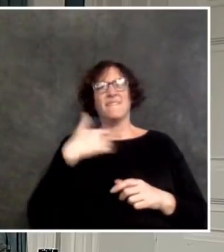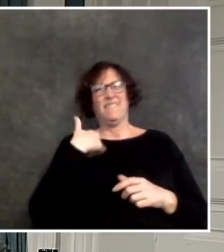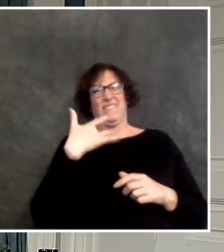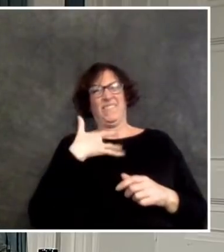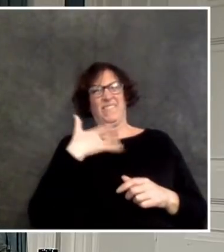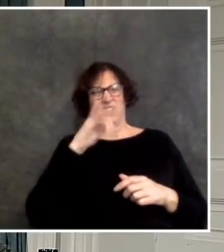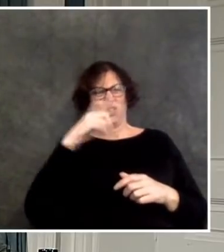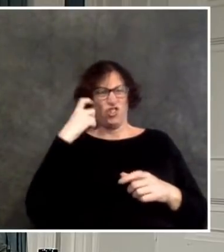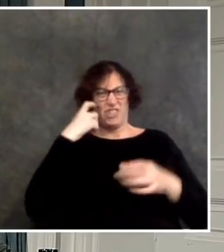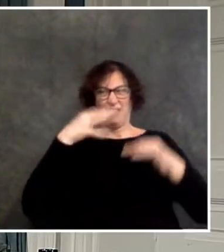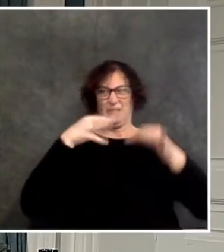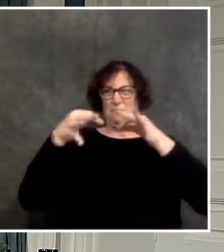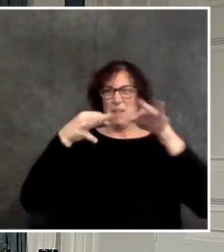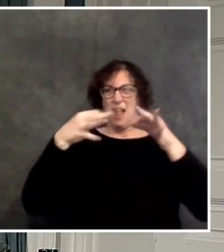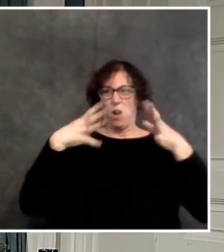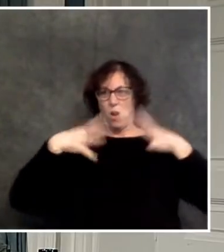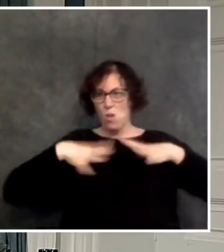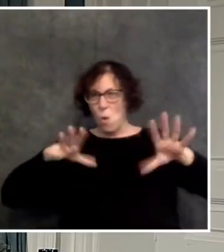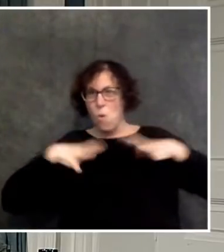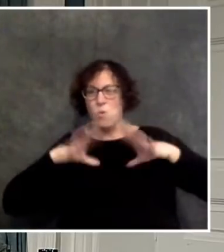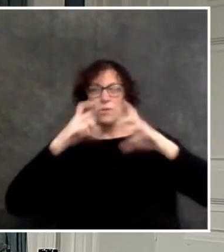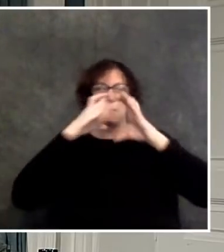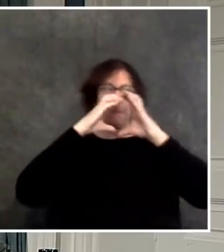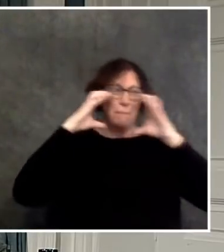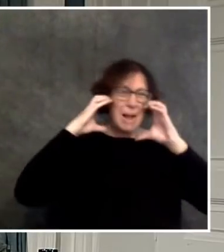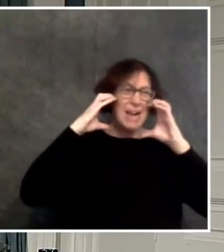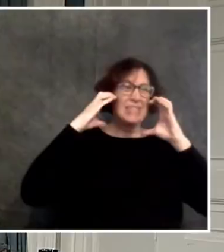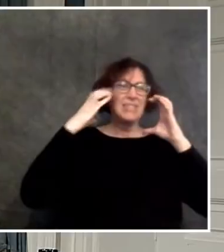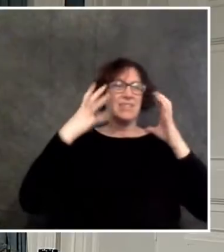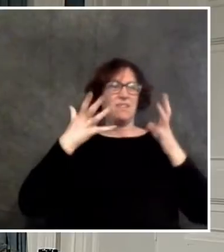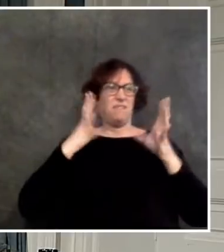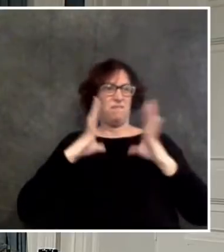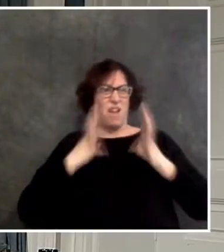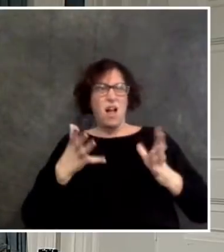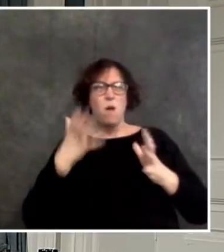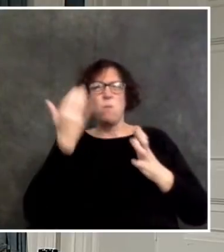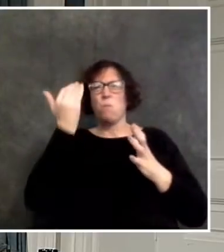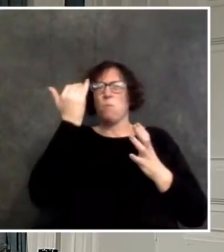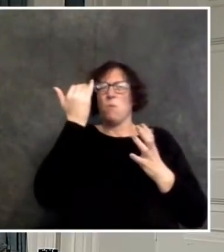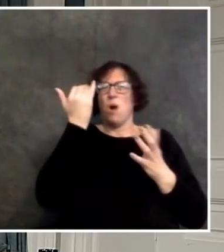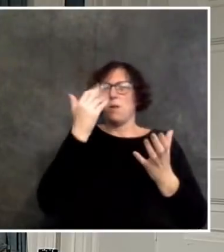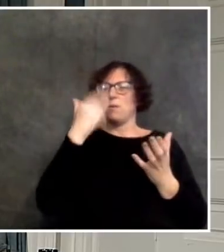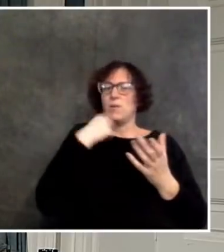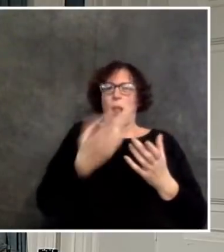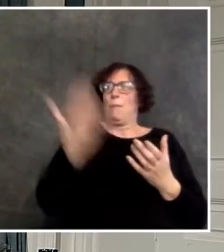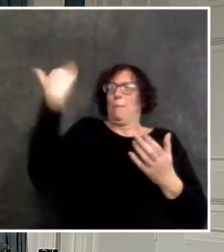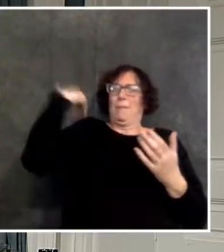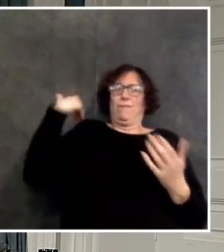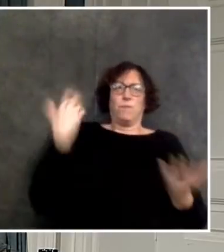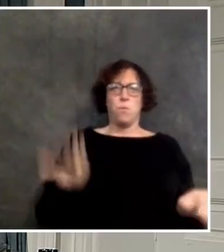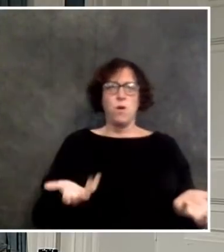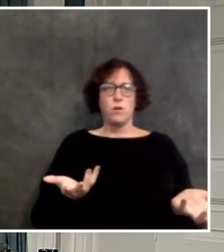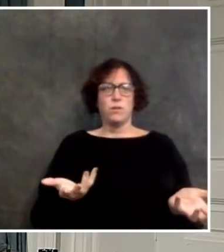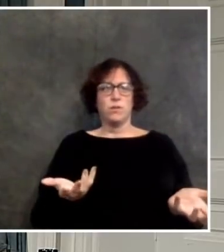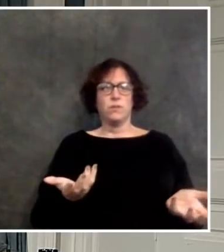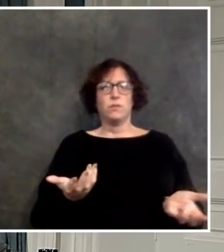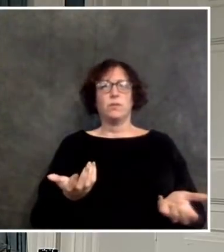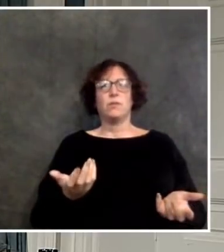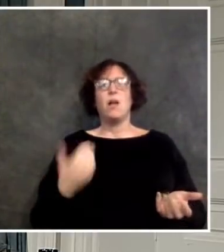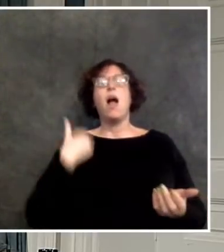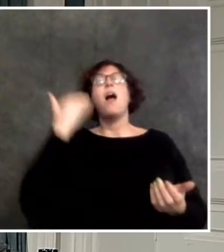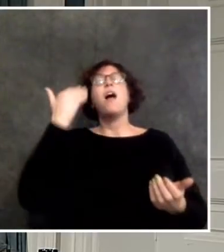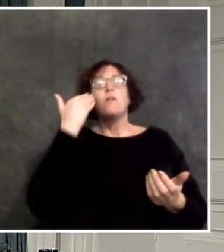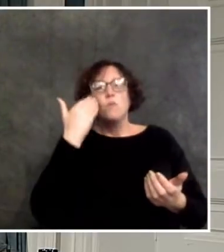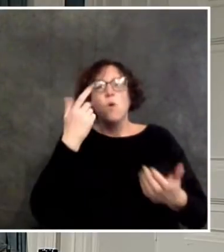bandanas necessarily, but, I guess the question is, on March 15th, you said asymptomatic people don't